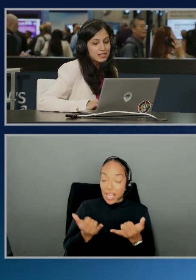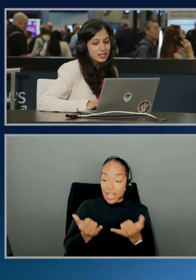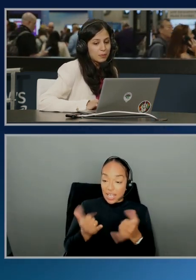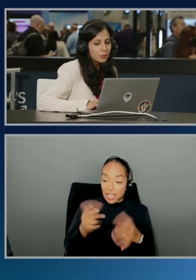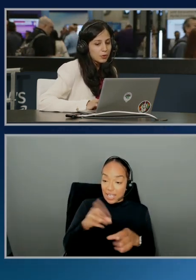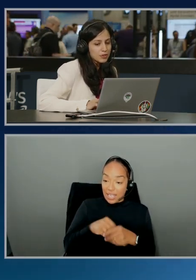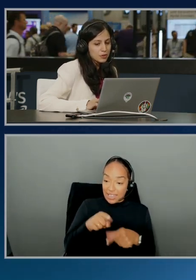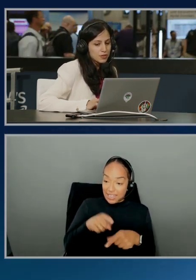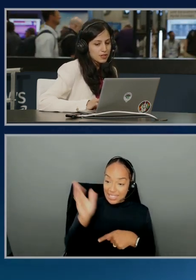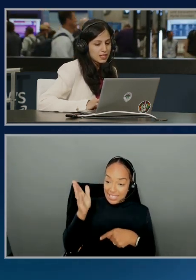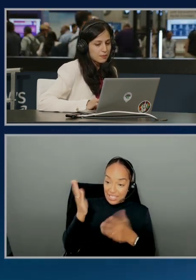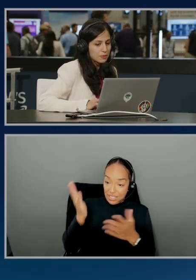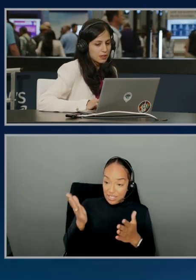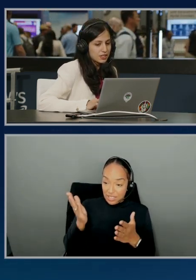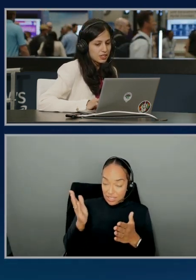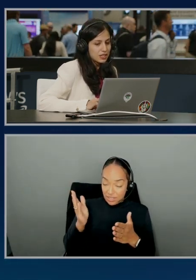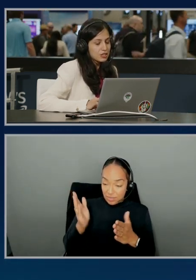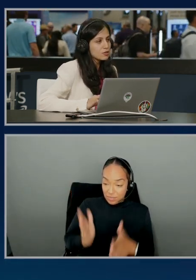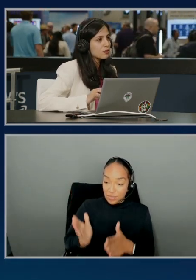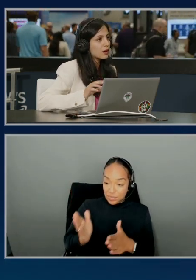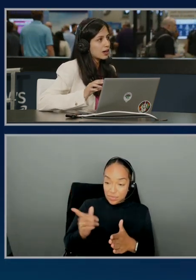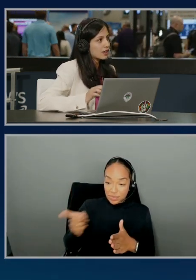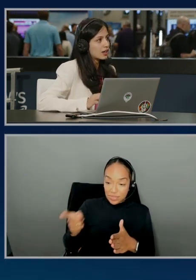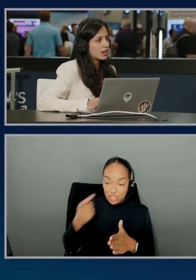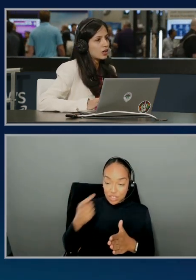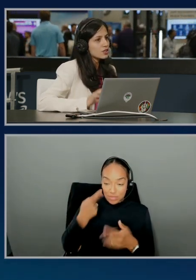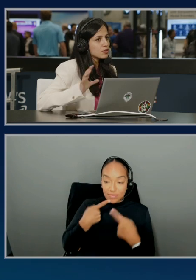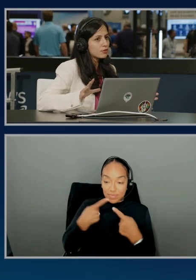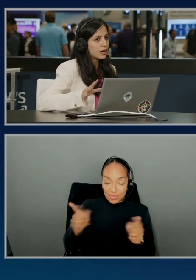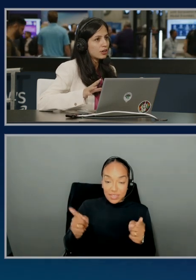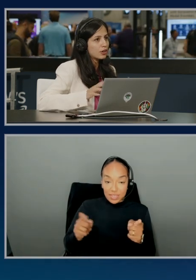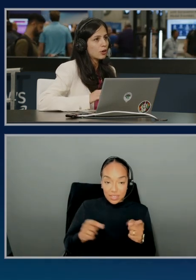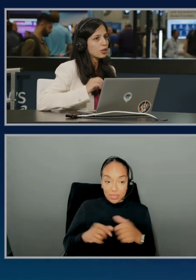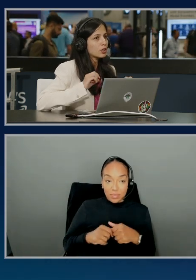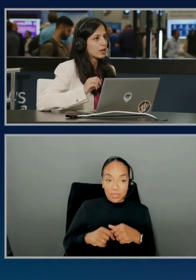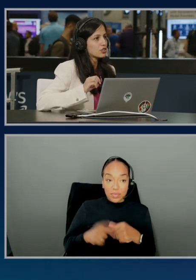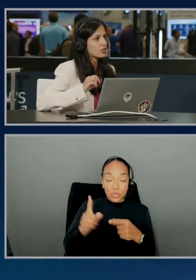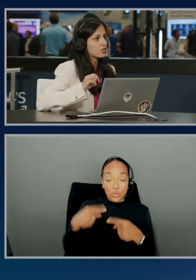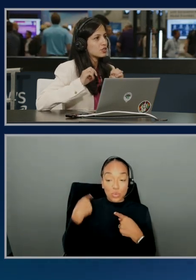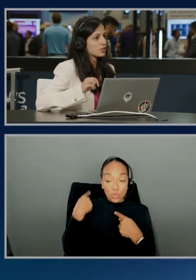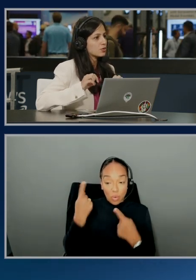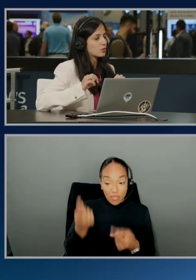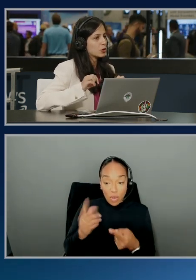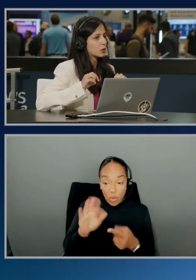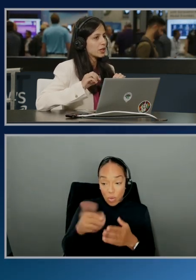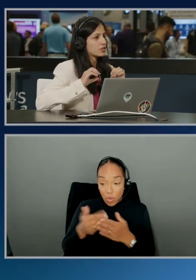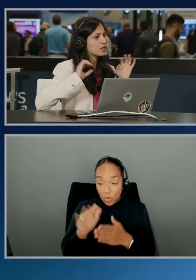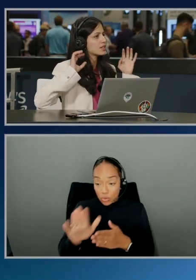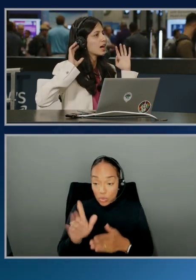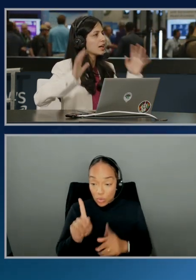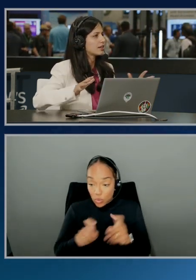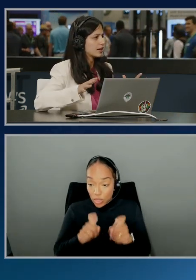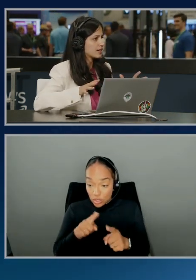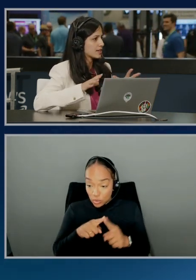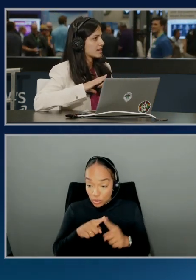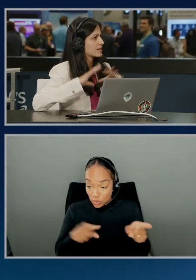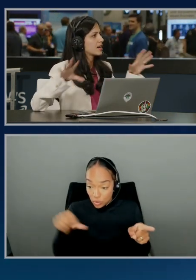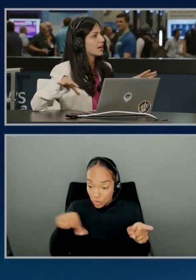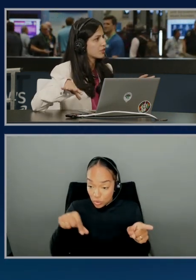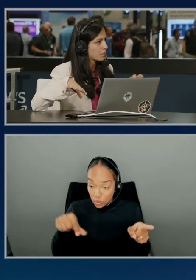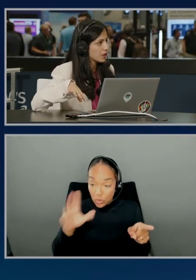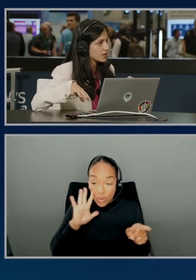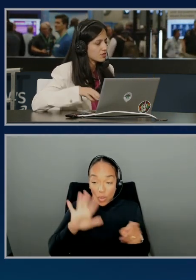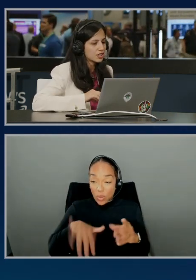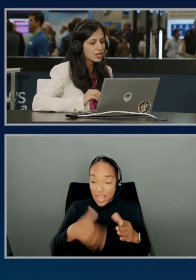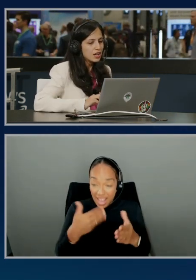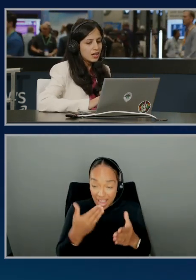Is this approved sources capability. So far, all your questions to Q were going to the entire index, that